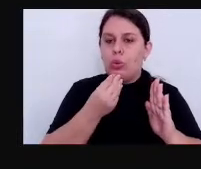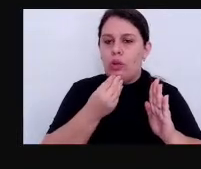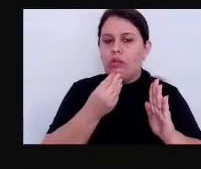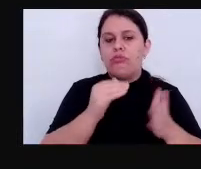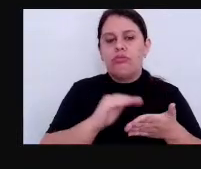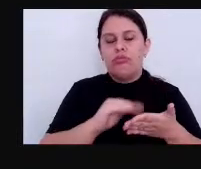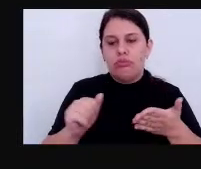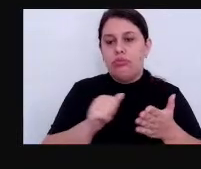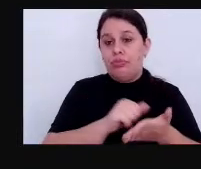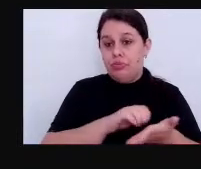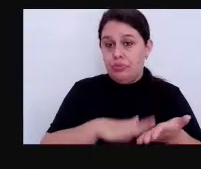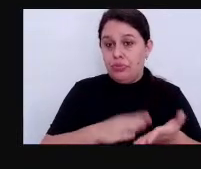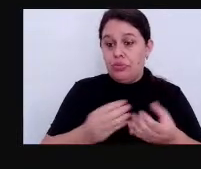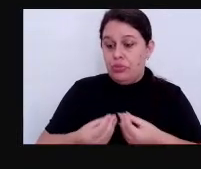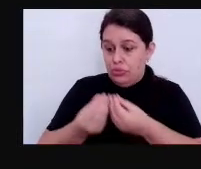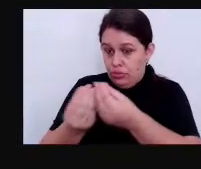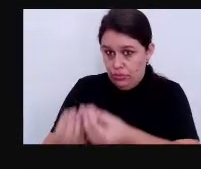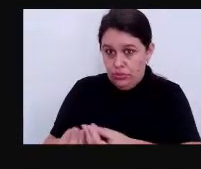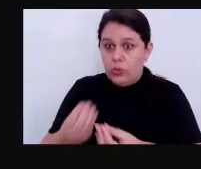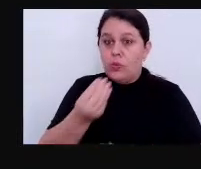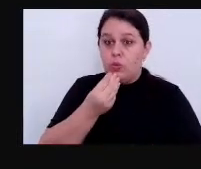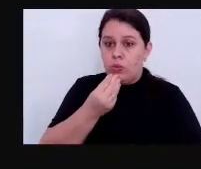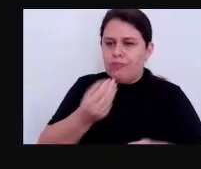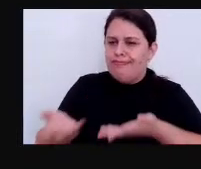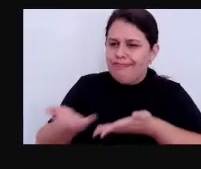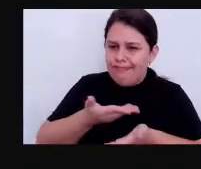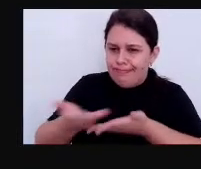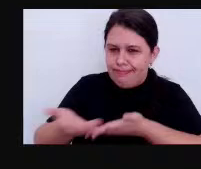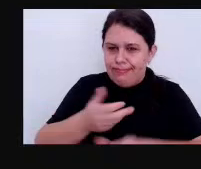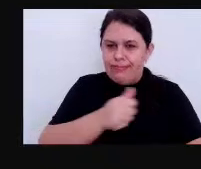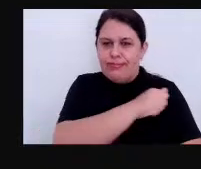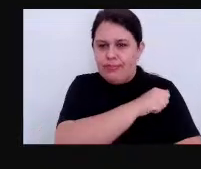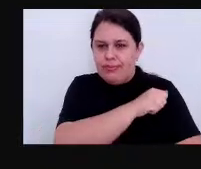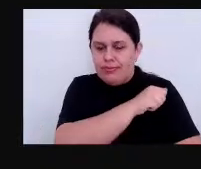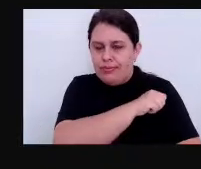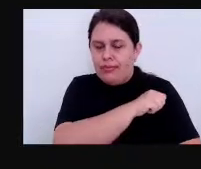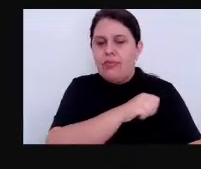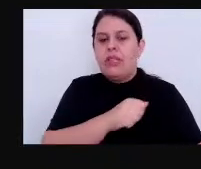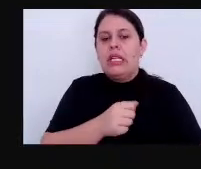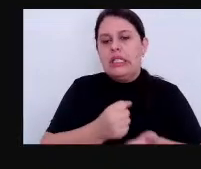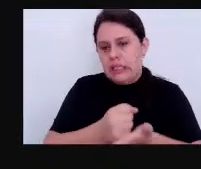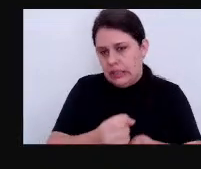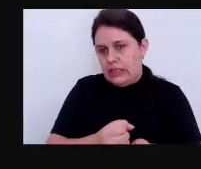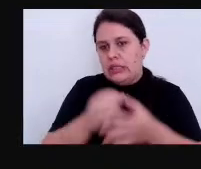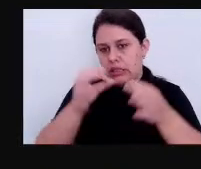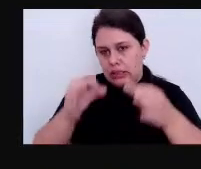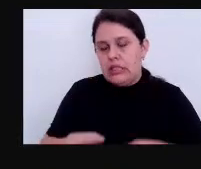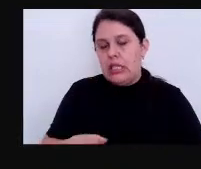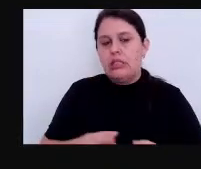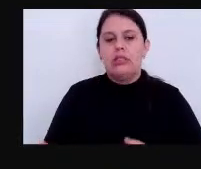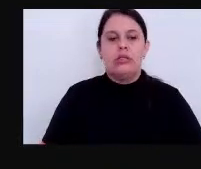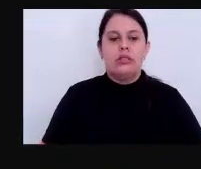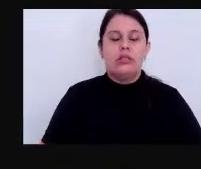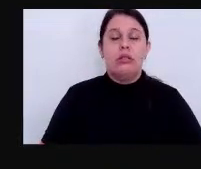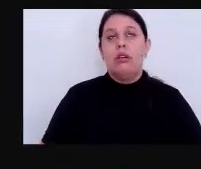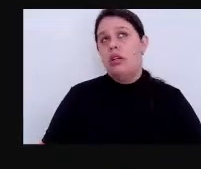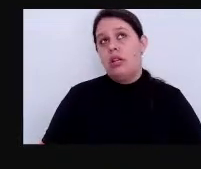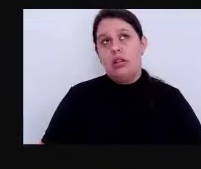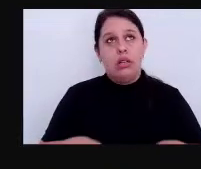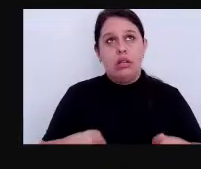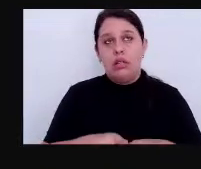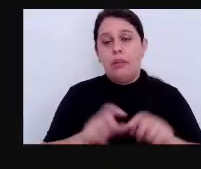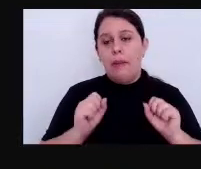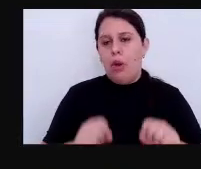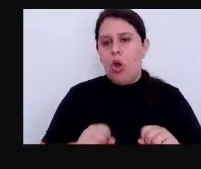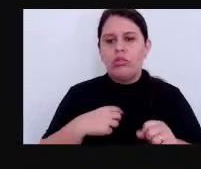if it's an important like assessment essay, or if it's any kind of